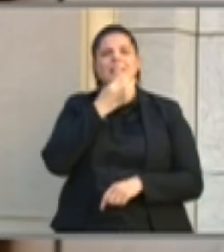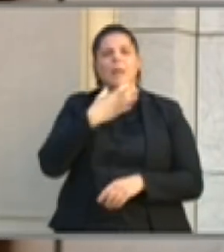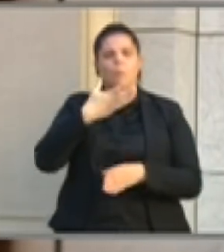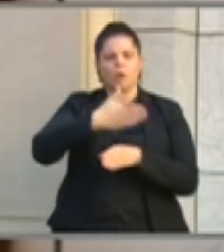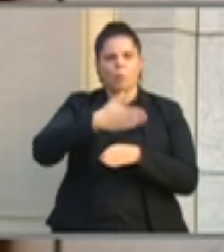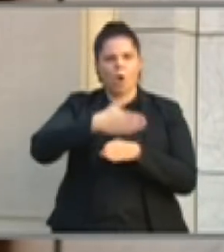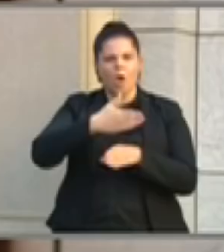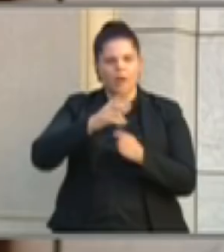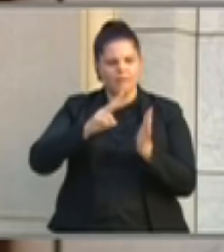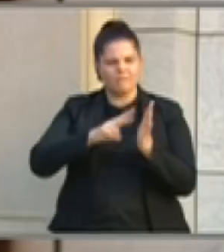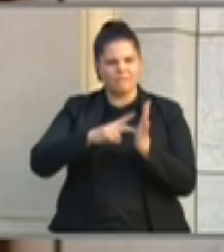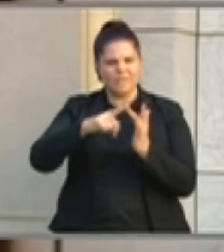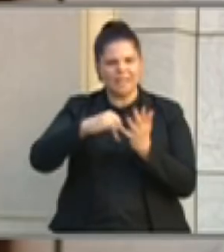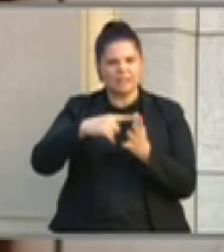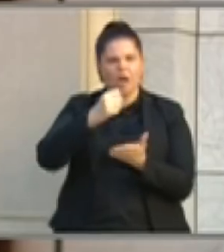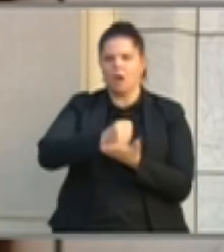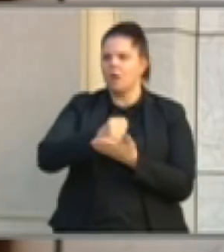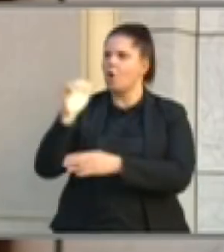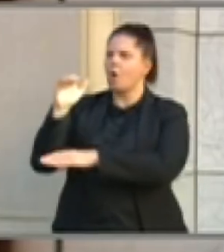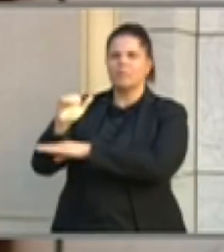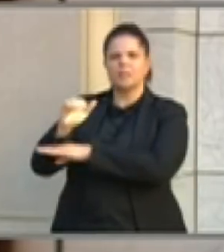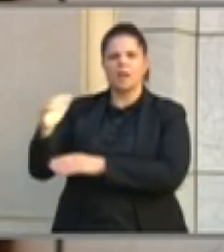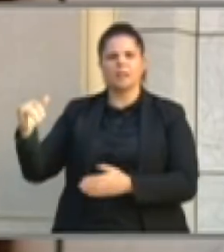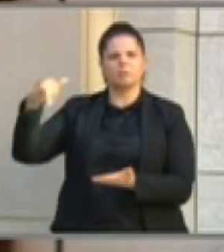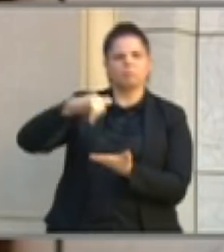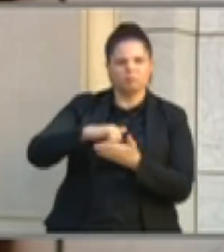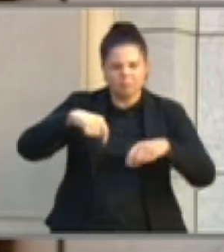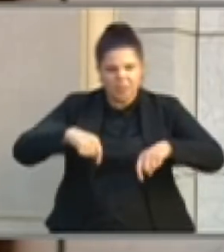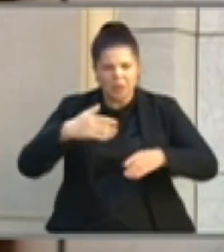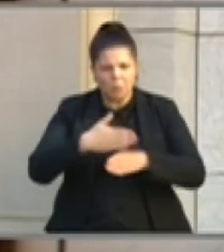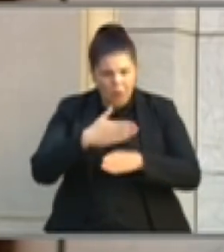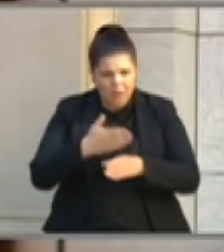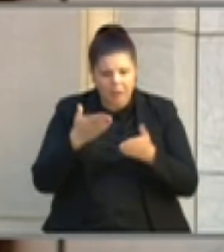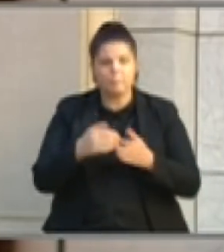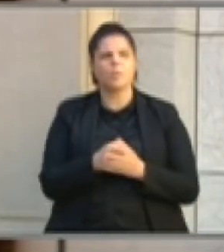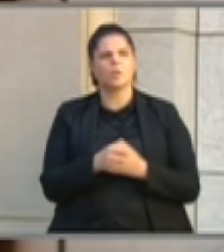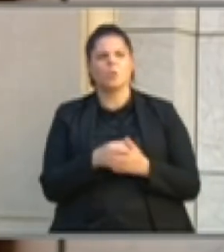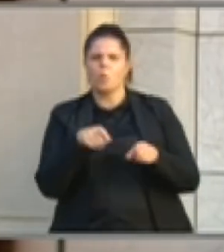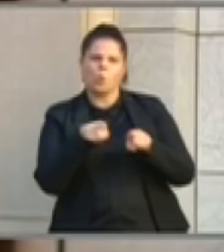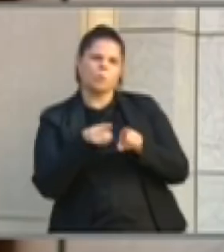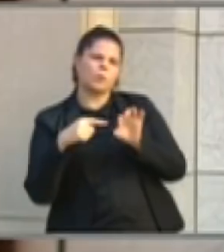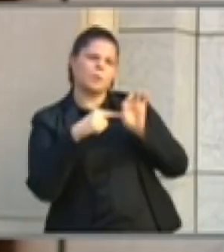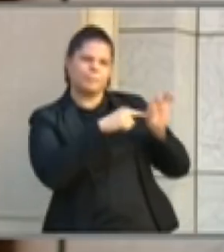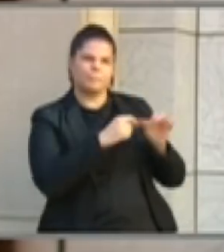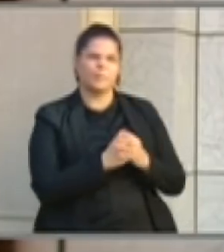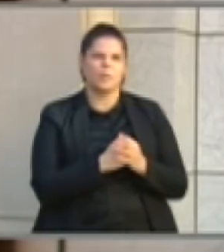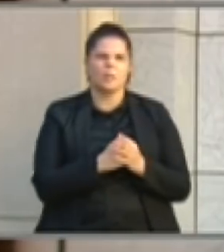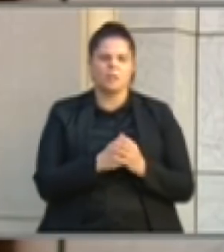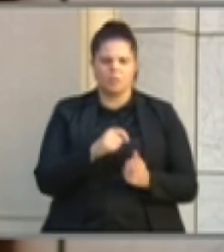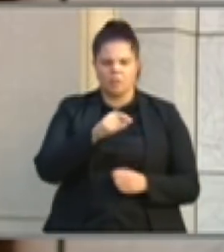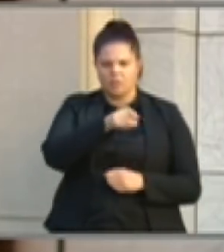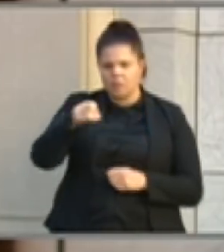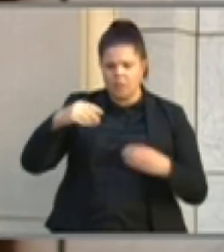subsidy? Also, you've been talking about businesses, the eligible businesses. Does this also apply